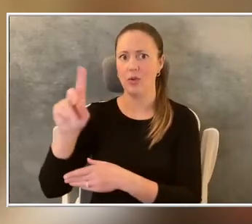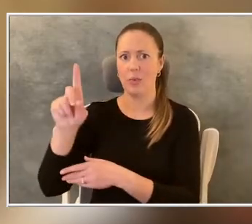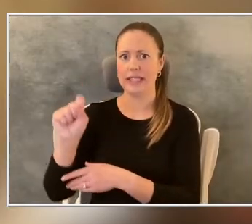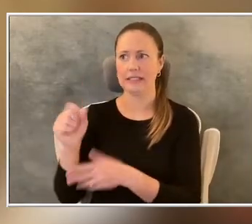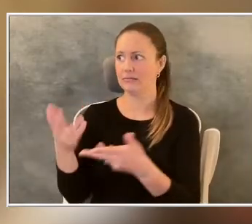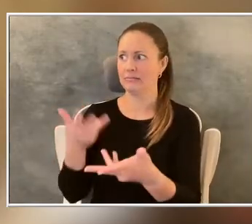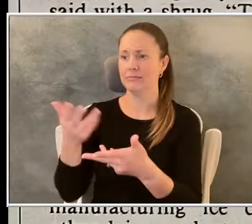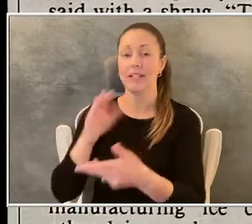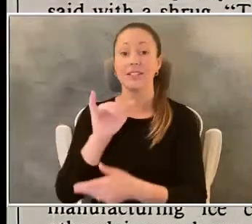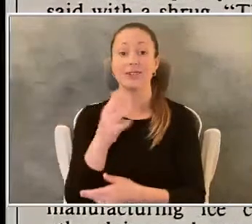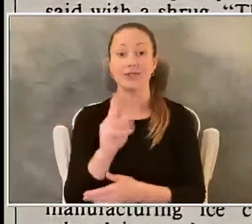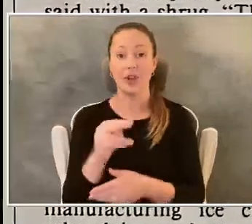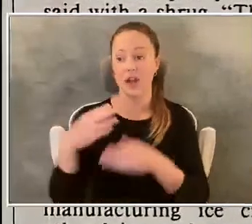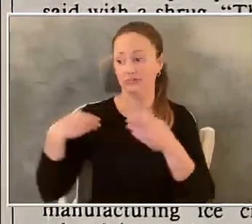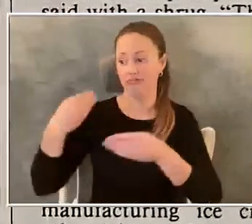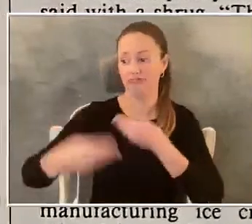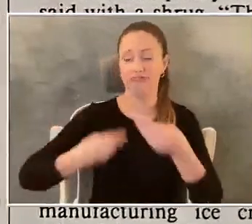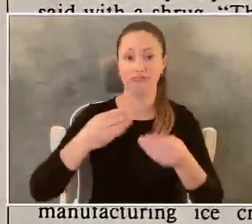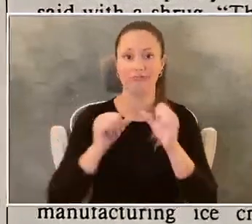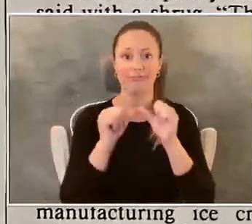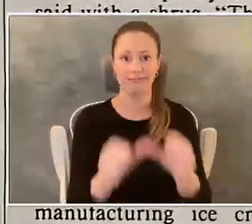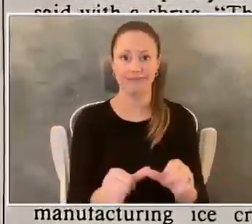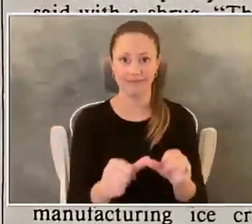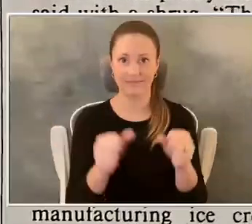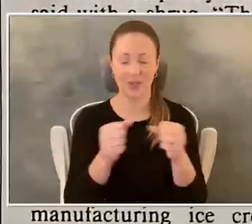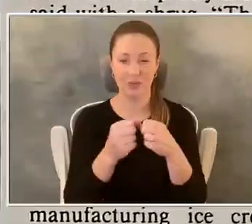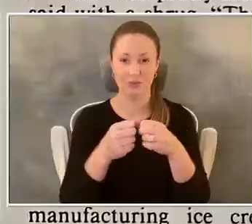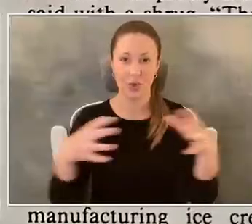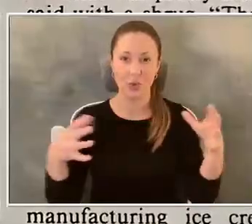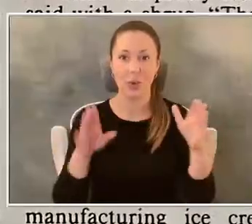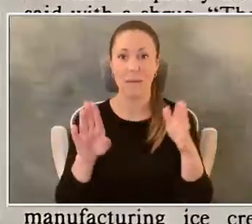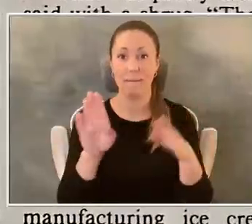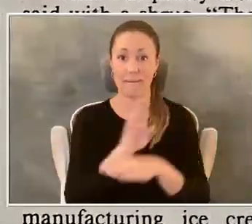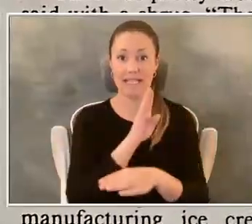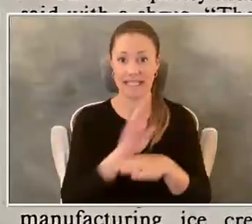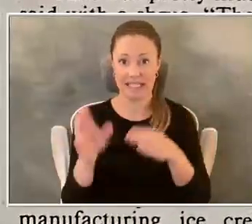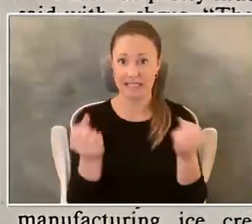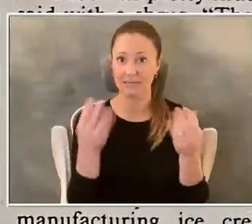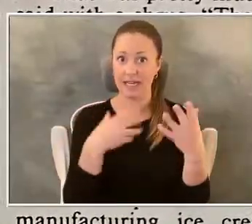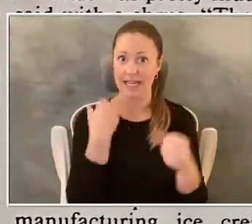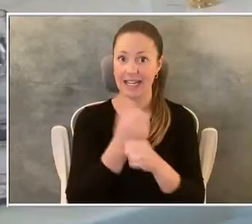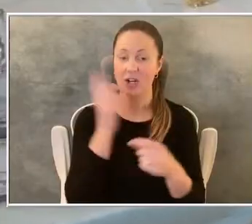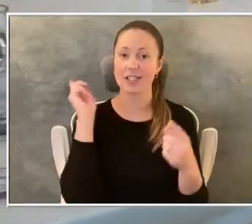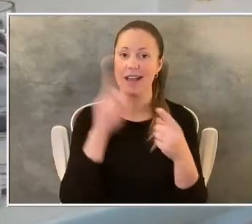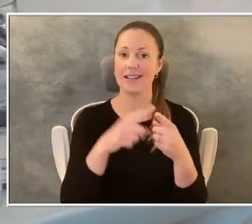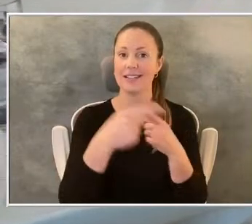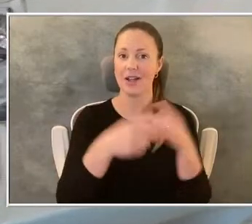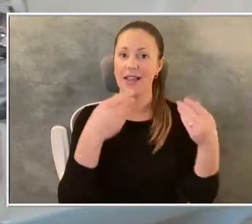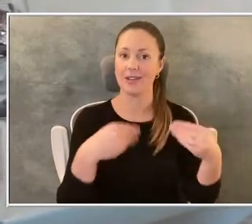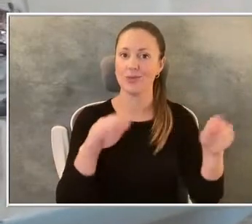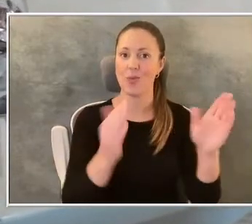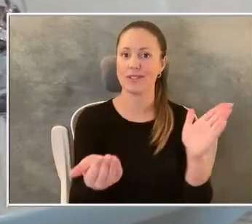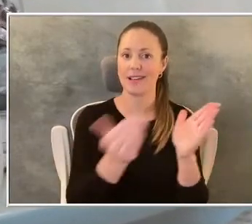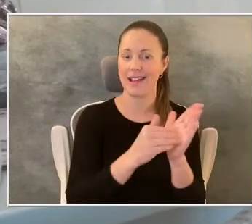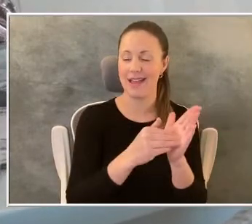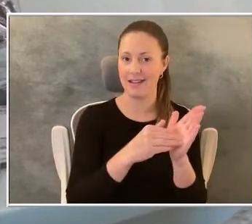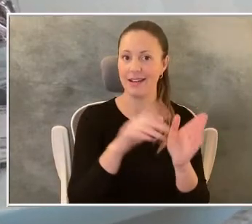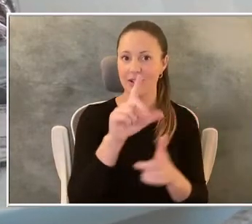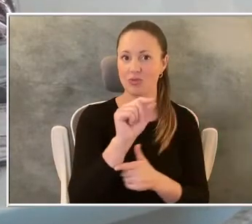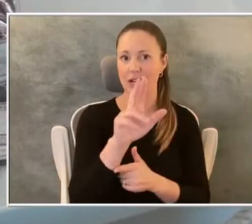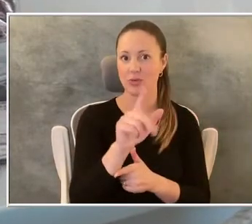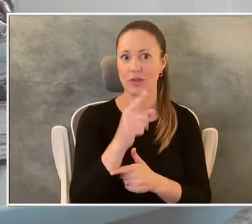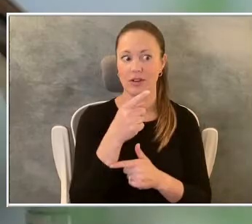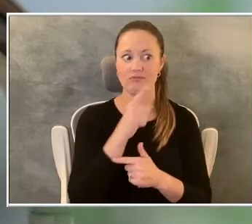legacy, expanding the business through the years until he sold it back in 2003 to focus on his real